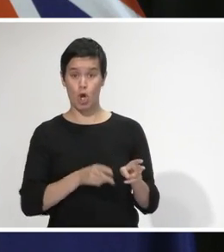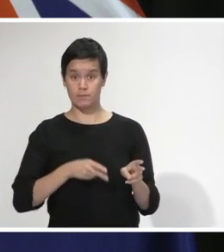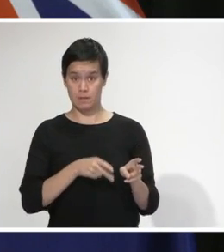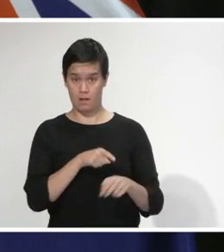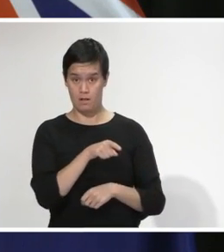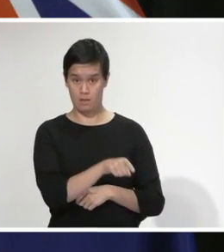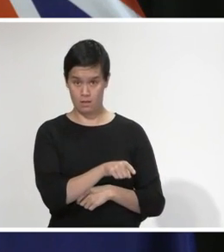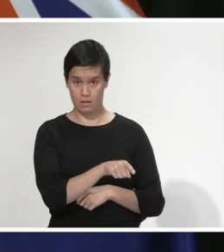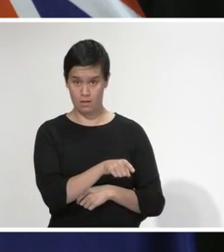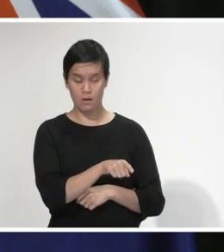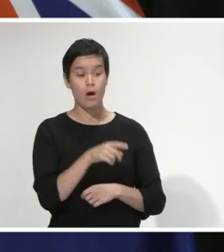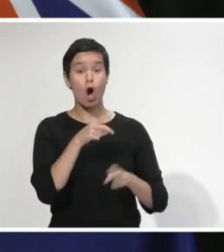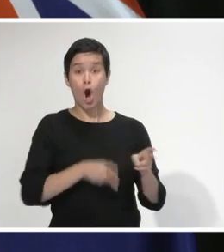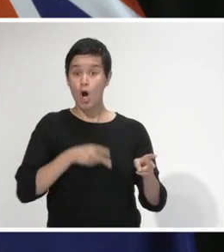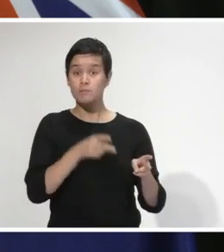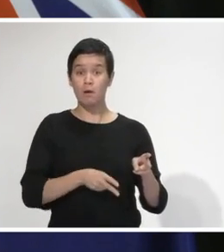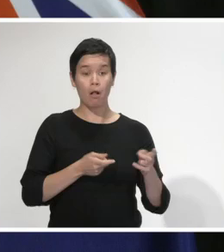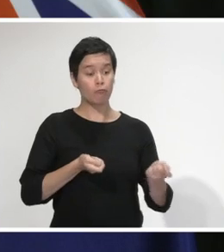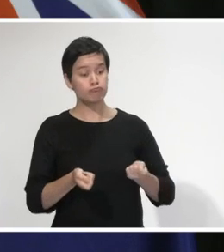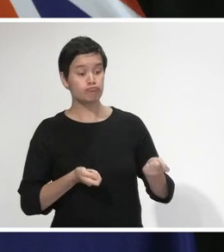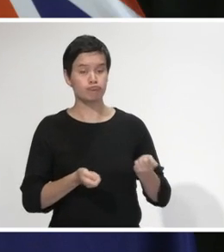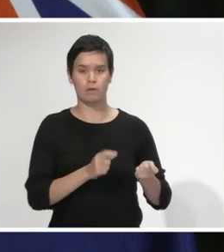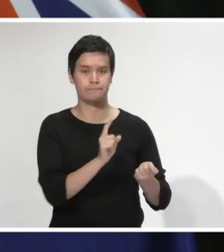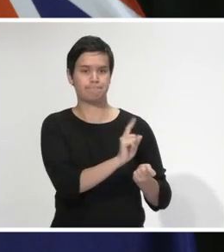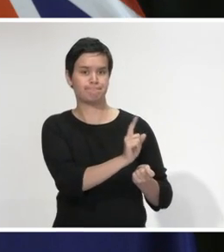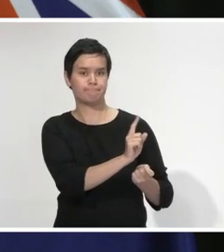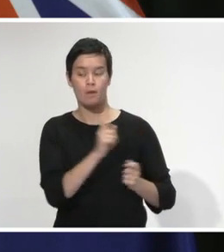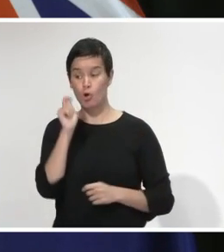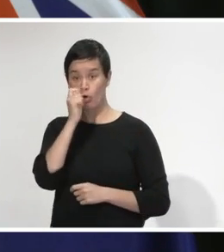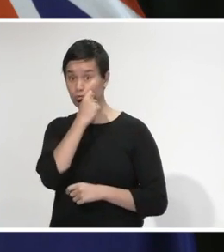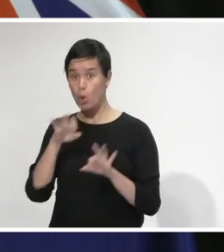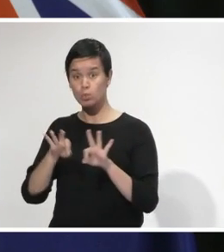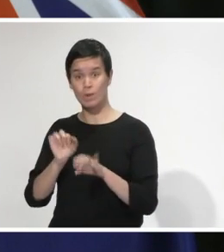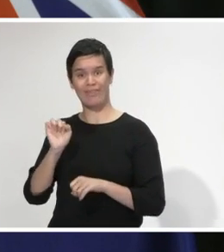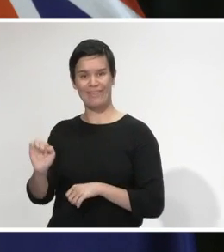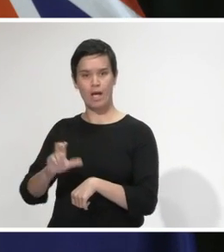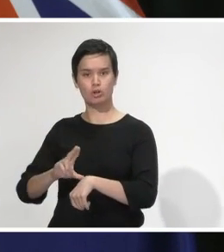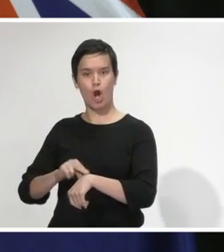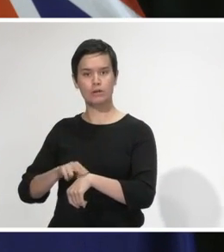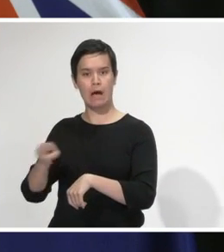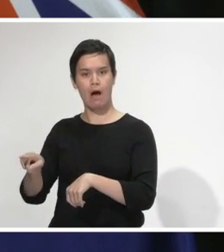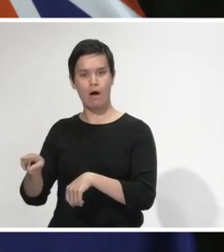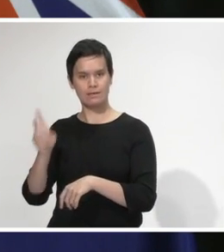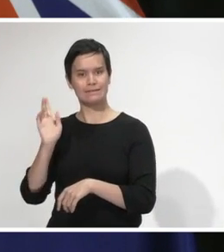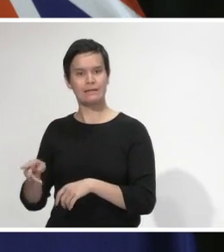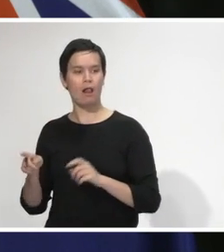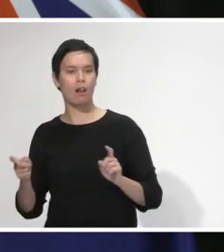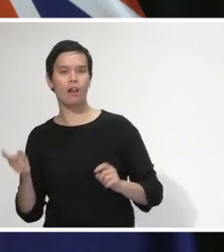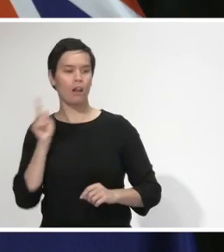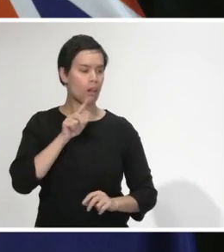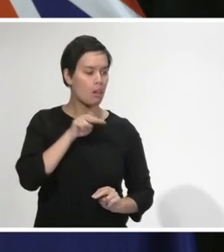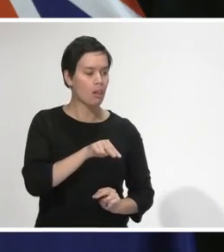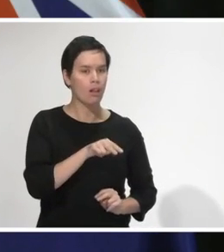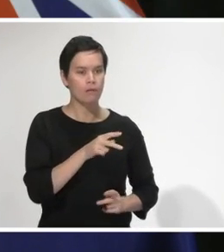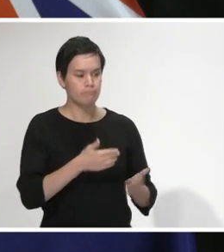being overseen by the general practitioner who looks after them when they would look after them if they were still at Rosewood. Just to